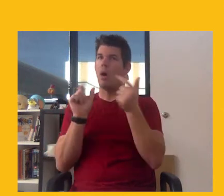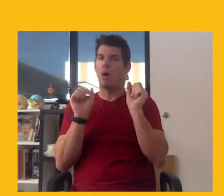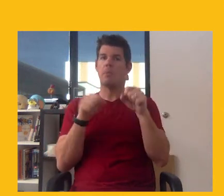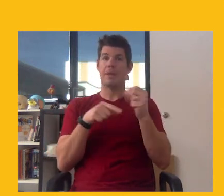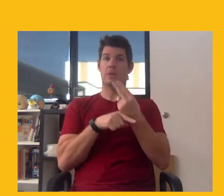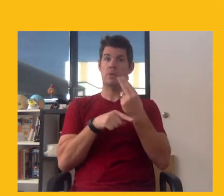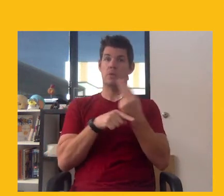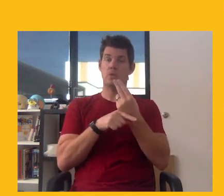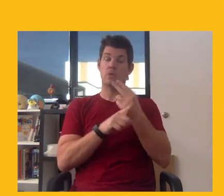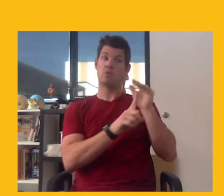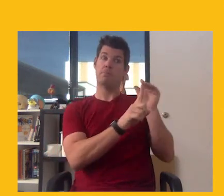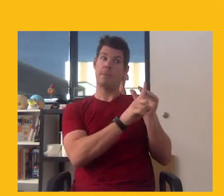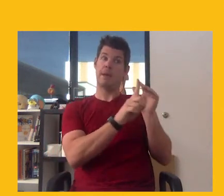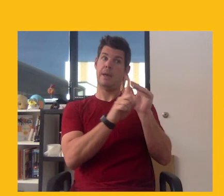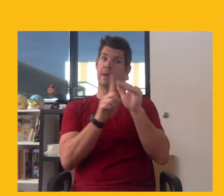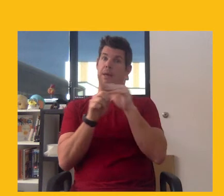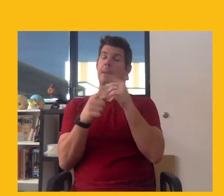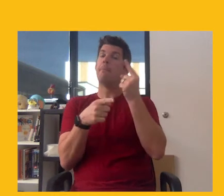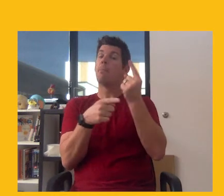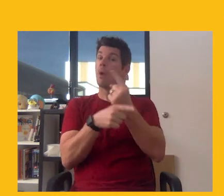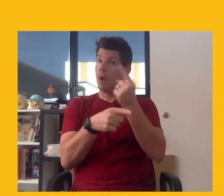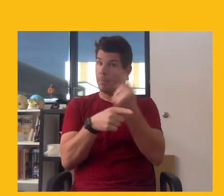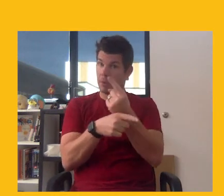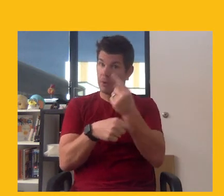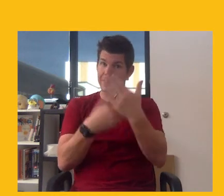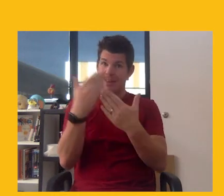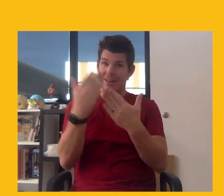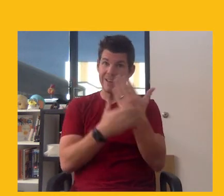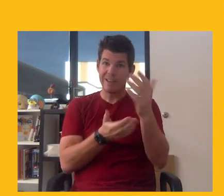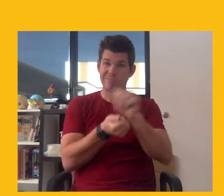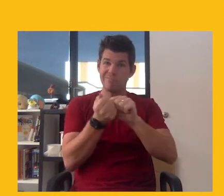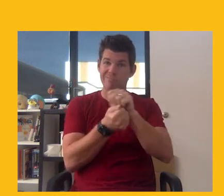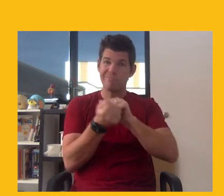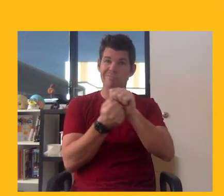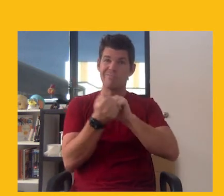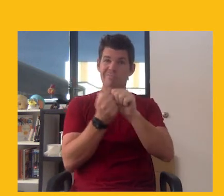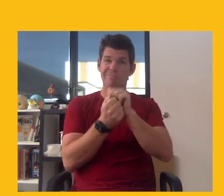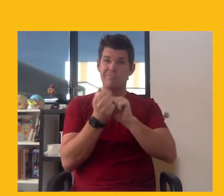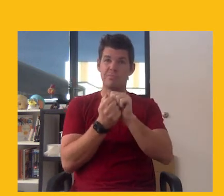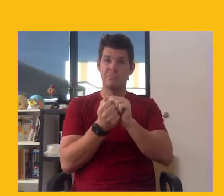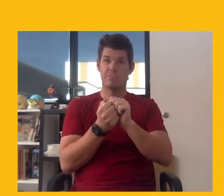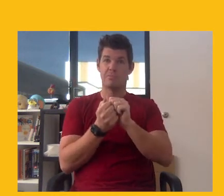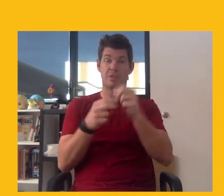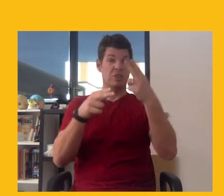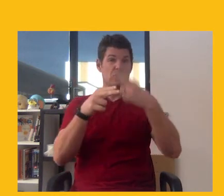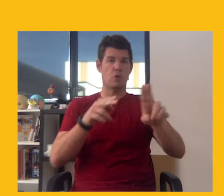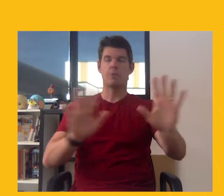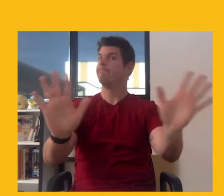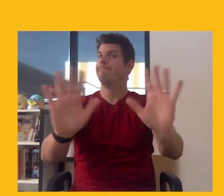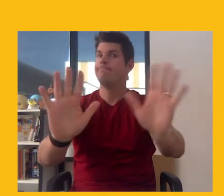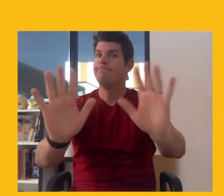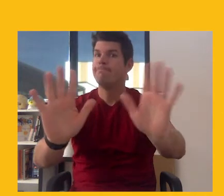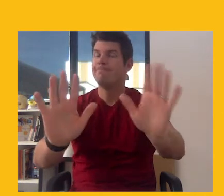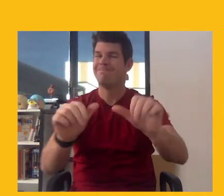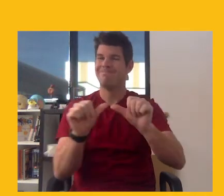people of proper hand washing time? So we want to establish an amount